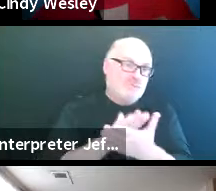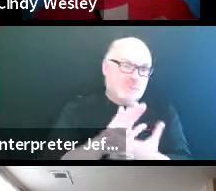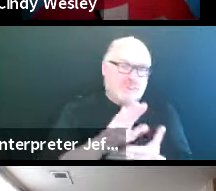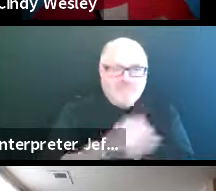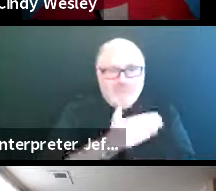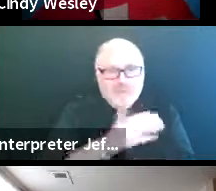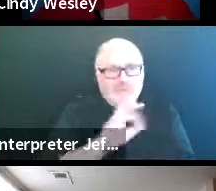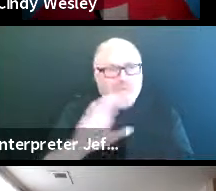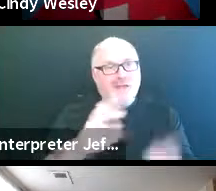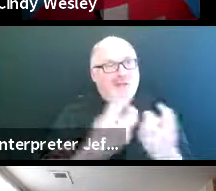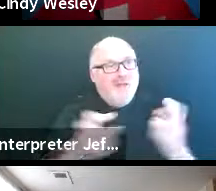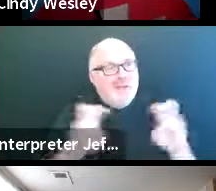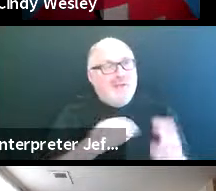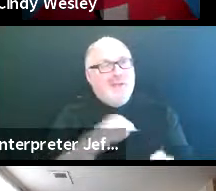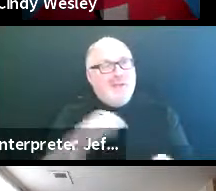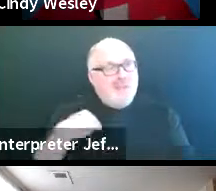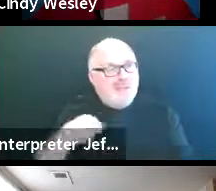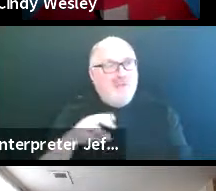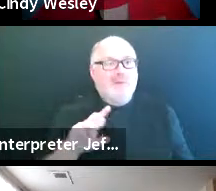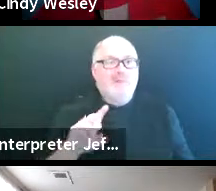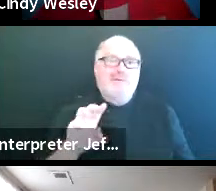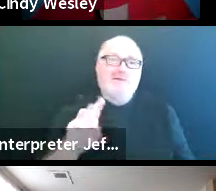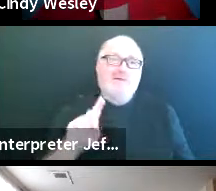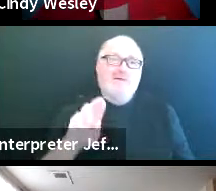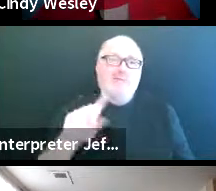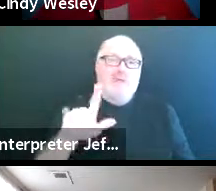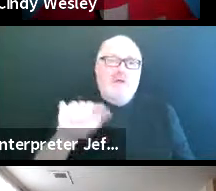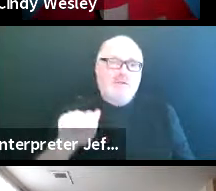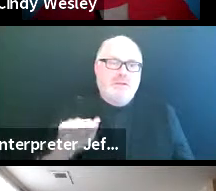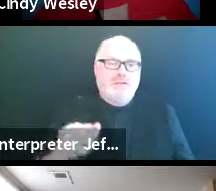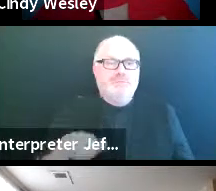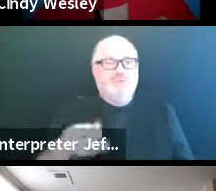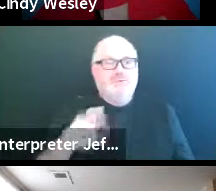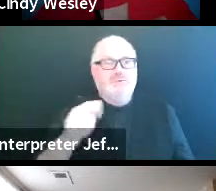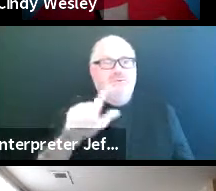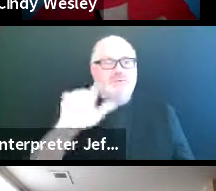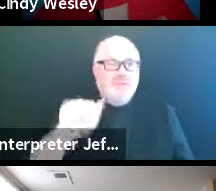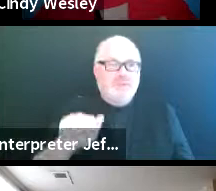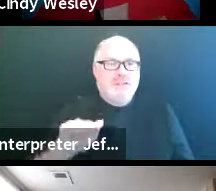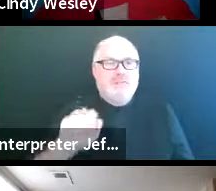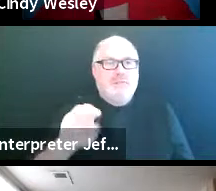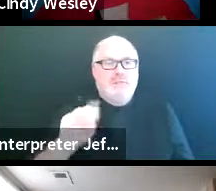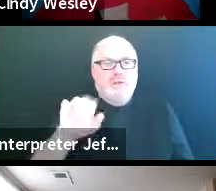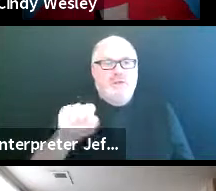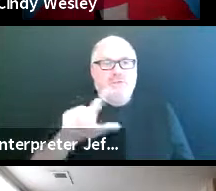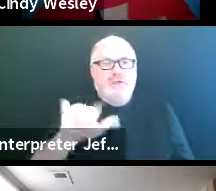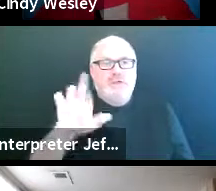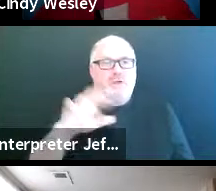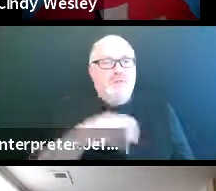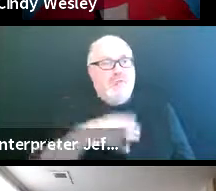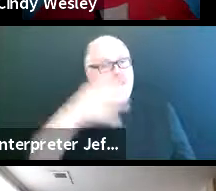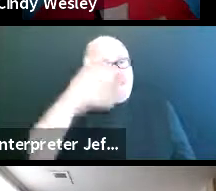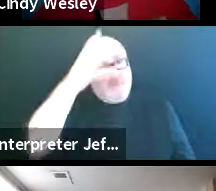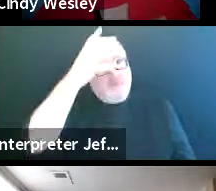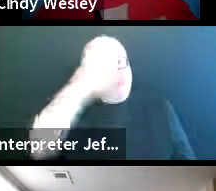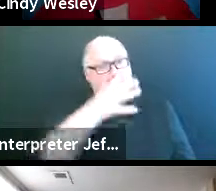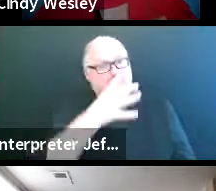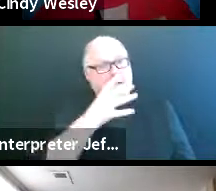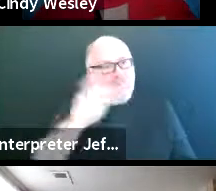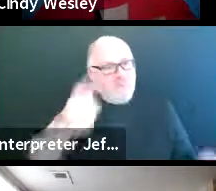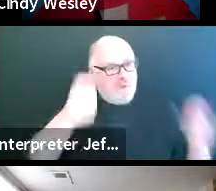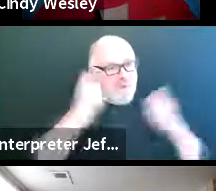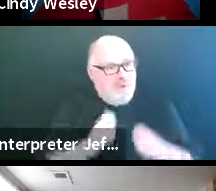my committee members, Dr. Maldi, Dana Landry, Socrates Garcia, and Mary Shetler. This is my mom. She's going to hood me.